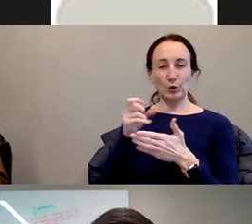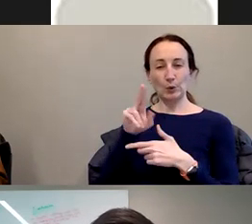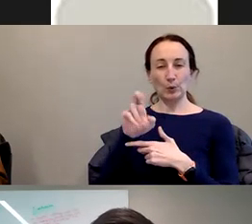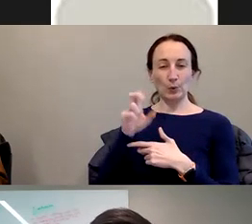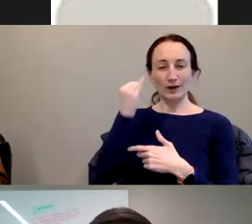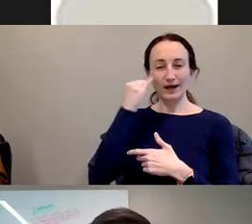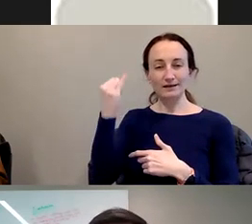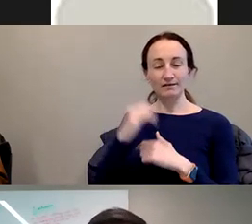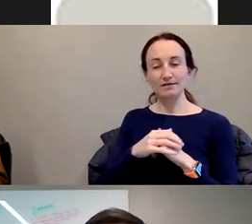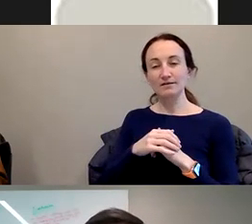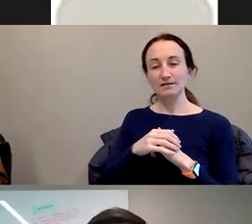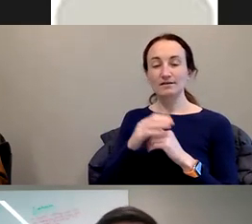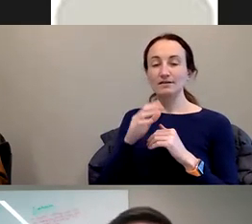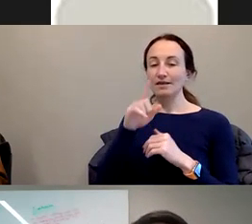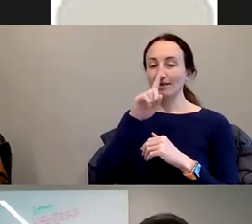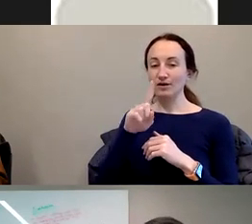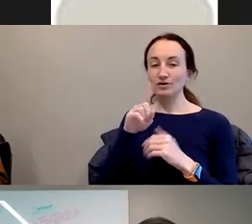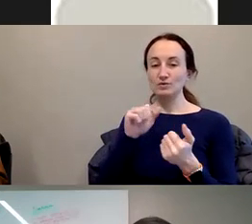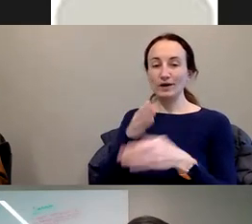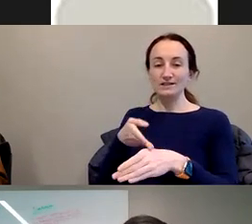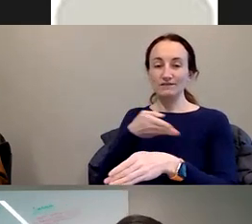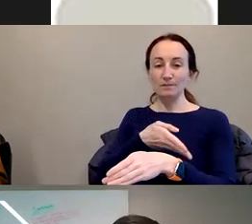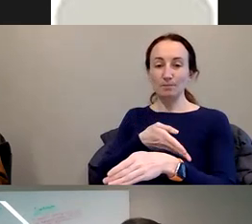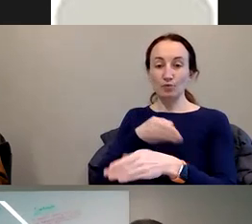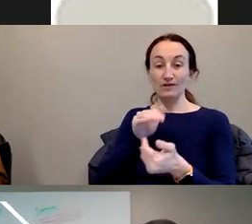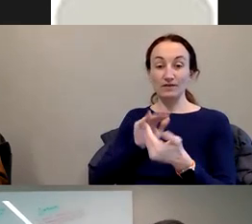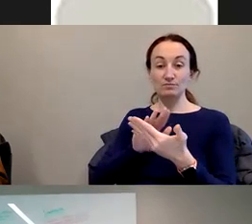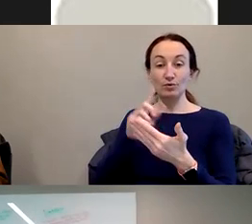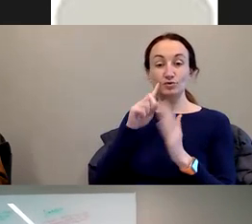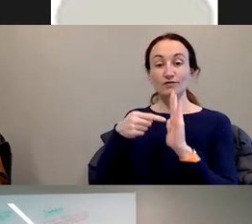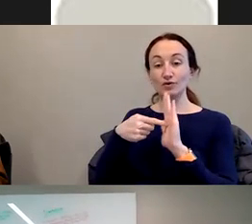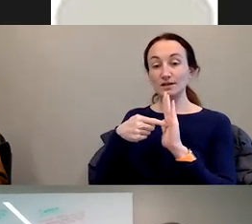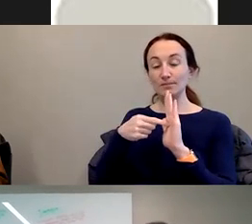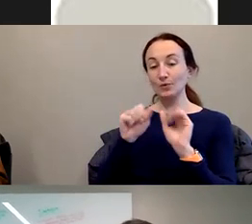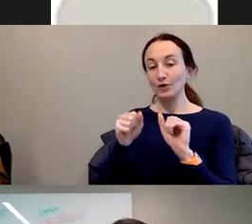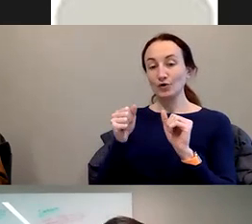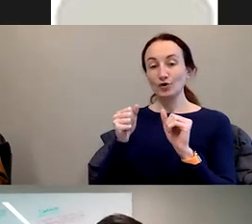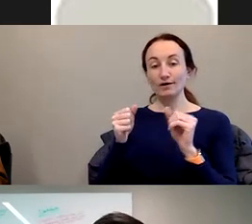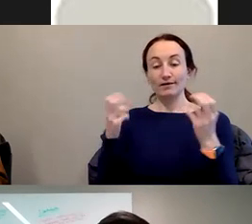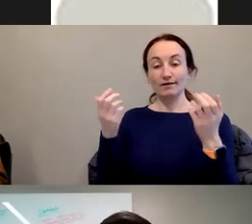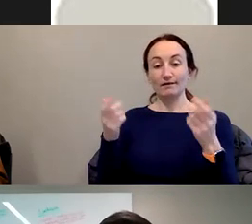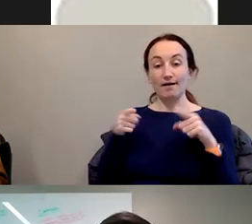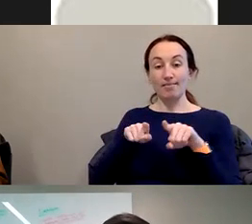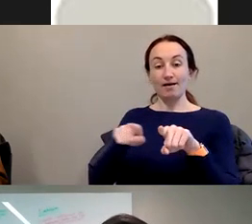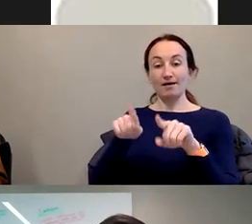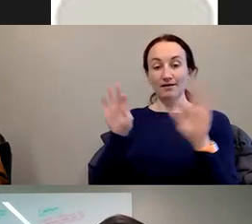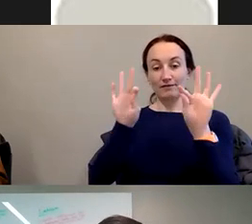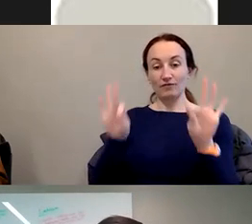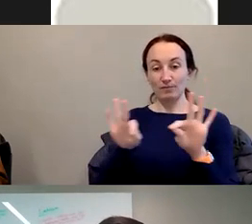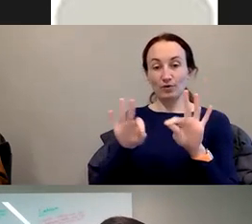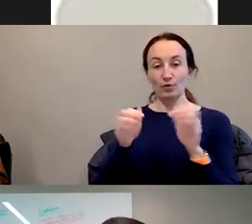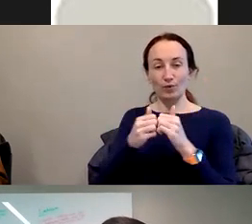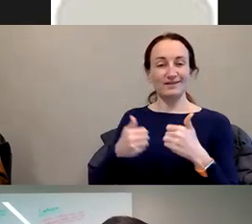of kind of improving this approach. For example, we could align the frameworks with a bunch of